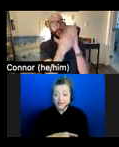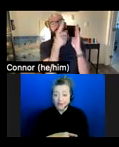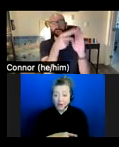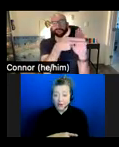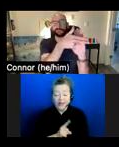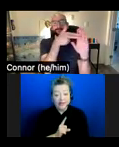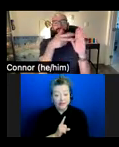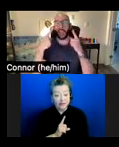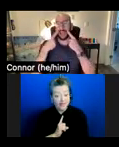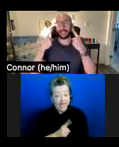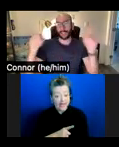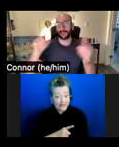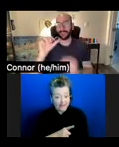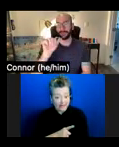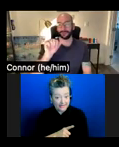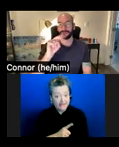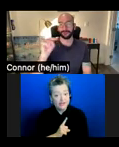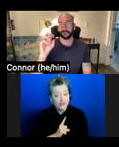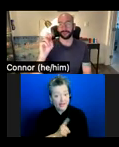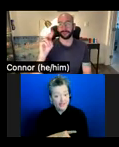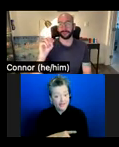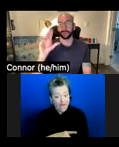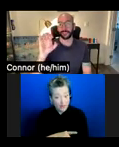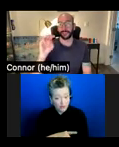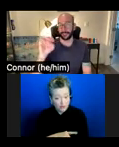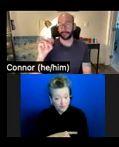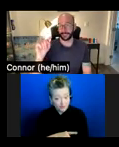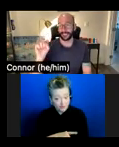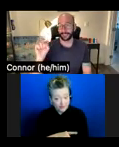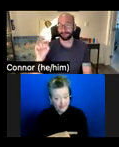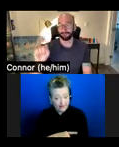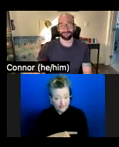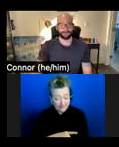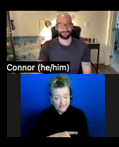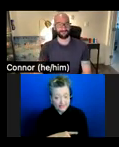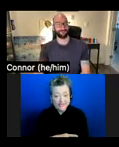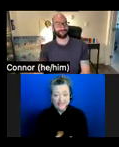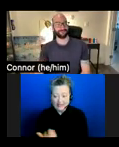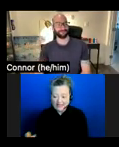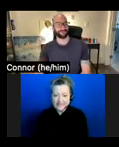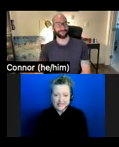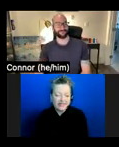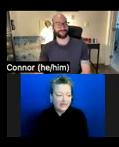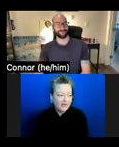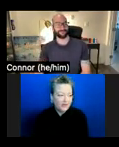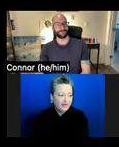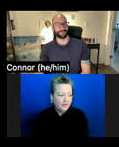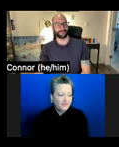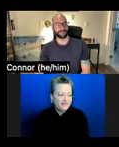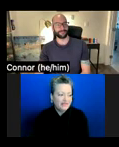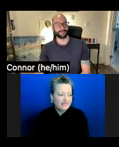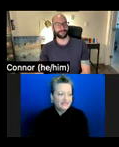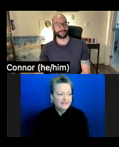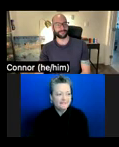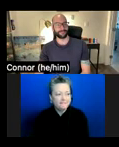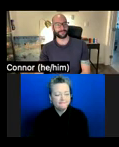going to go and click on that nameplate. I'm going to go enter that room, announcements, and let's see what it holds